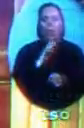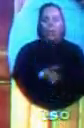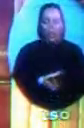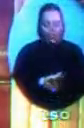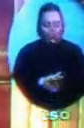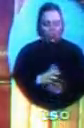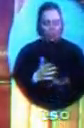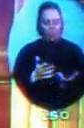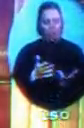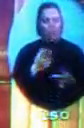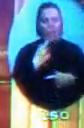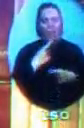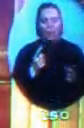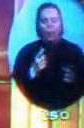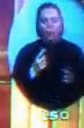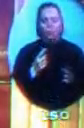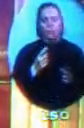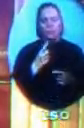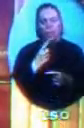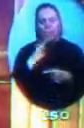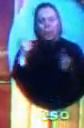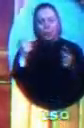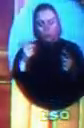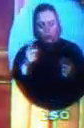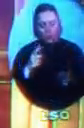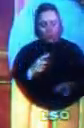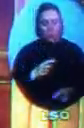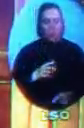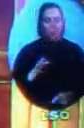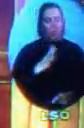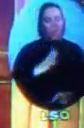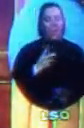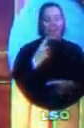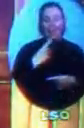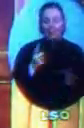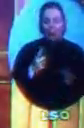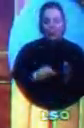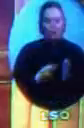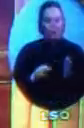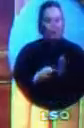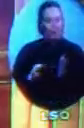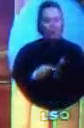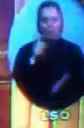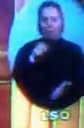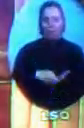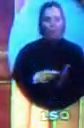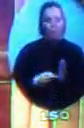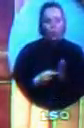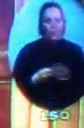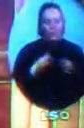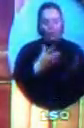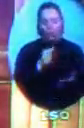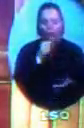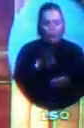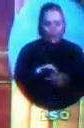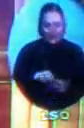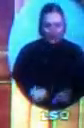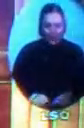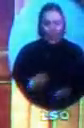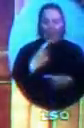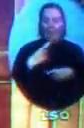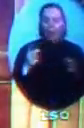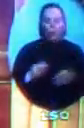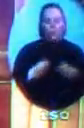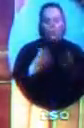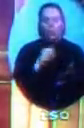The government is promising to promise, making commitments to commit.